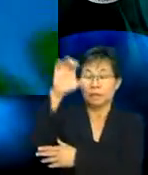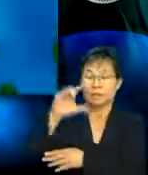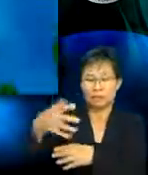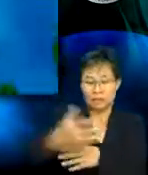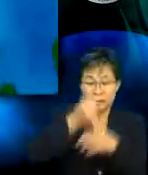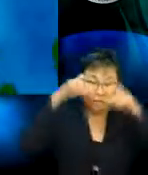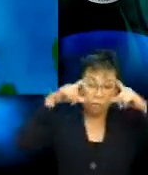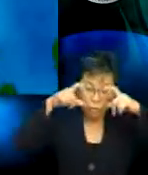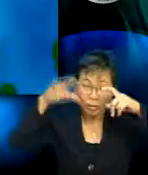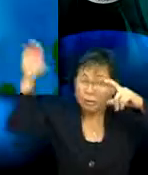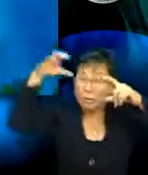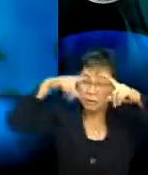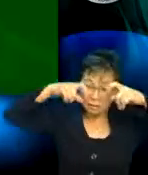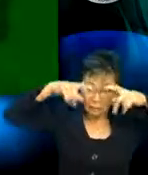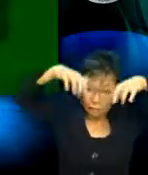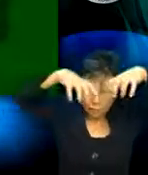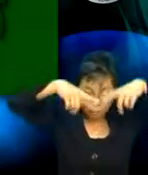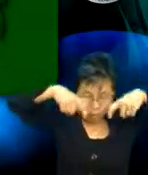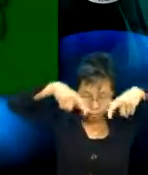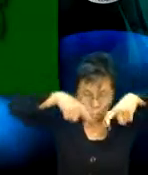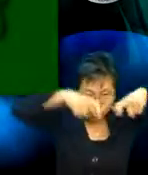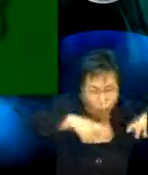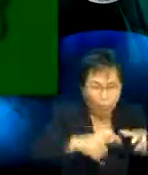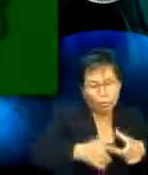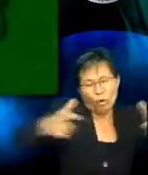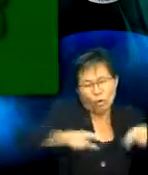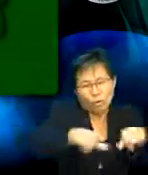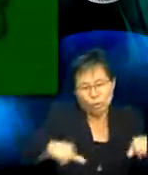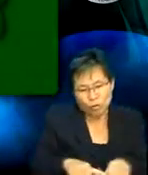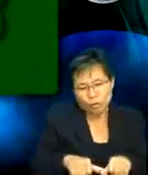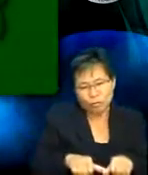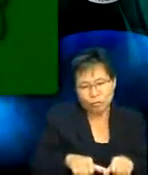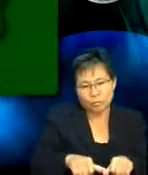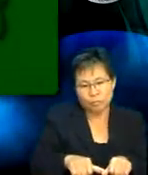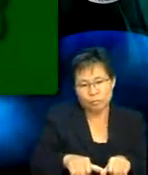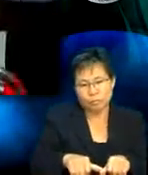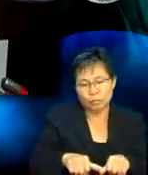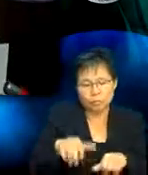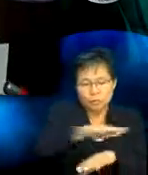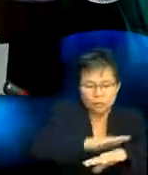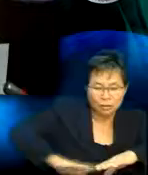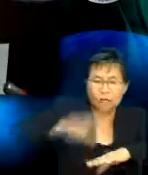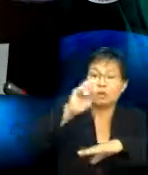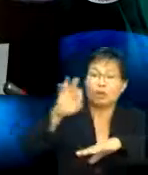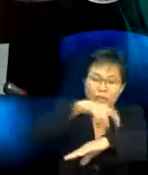Satellites can take photographs of vast areas of the surface of the Earth.